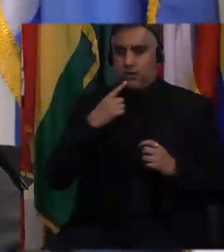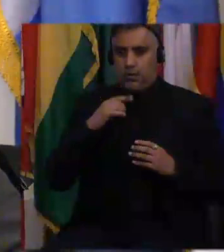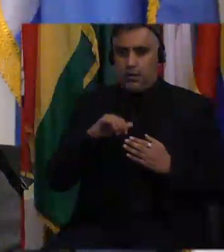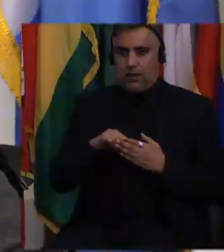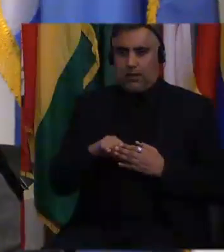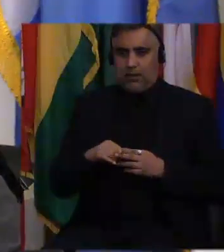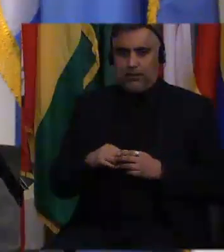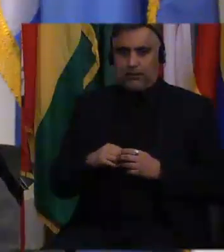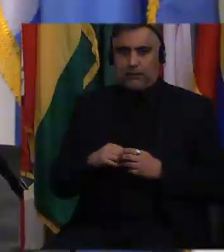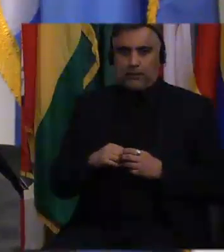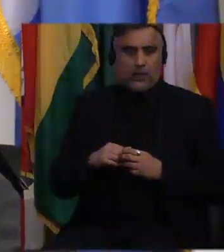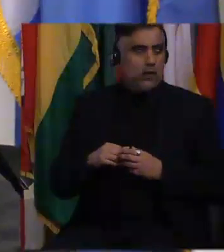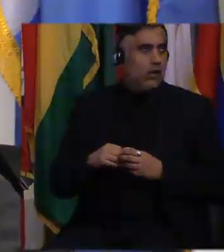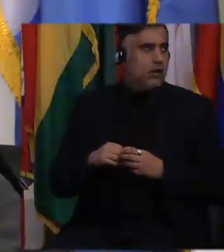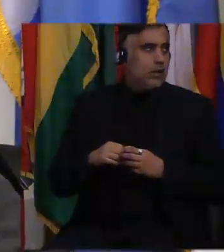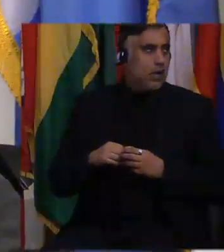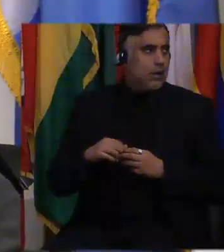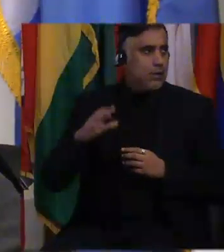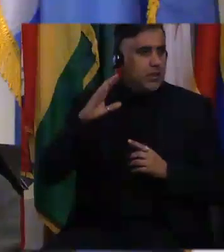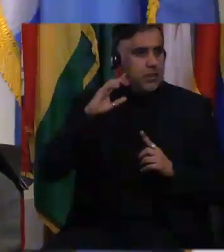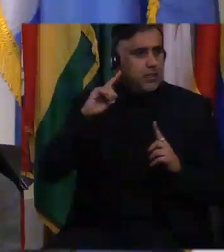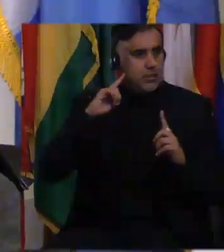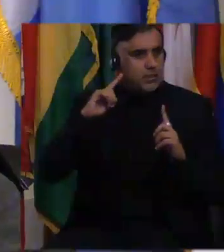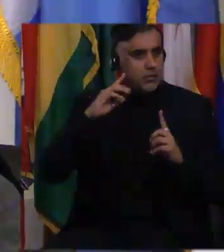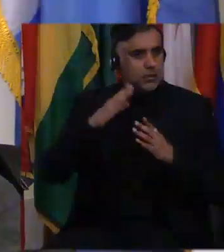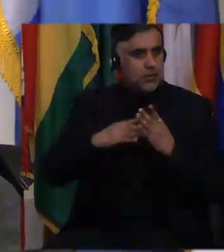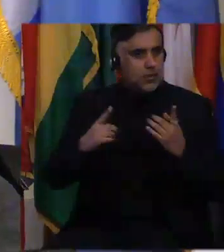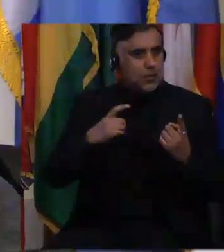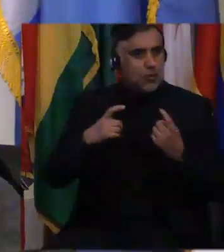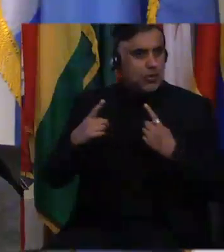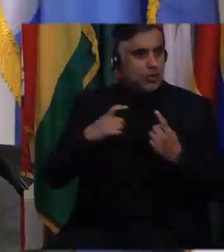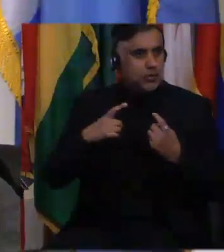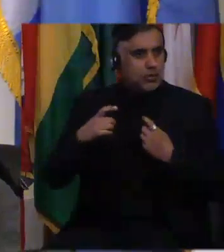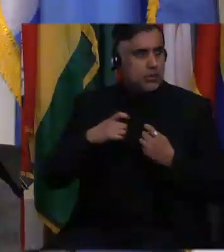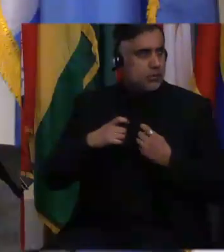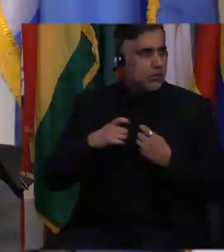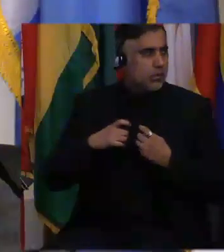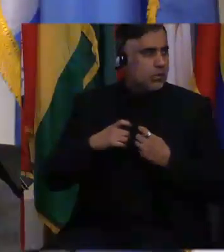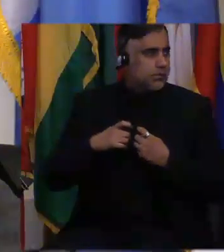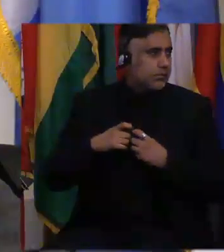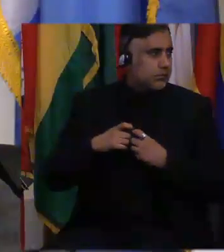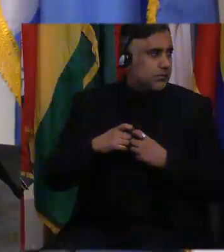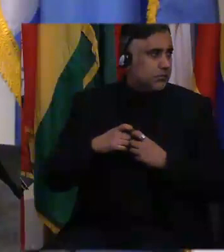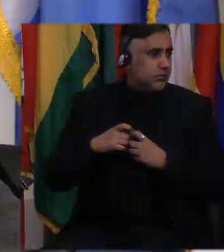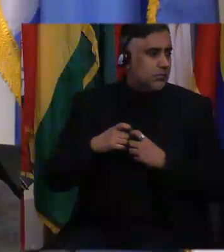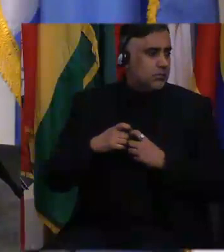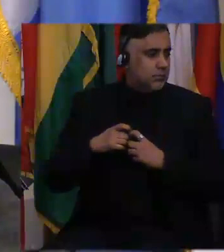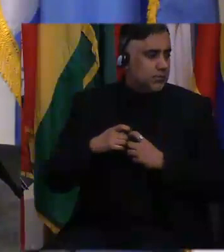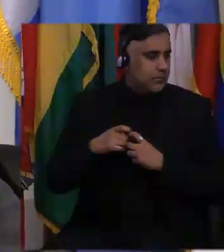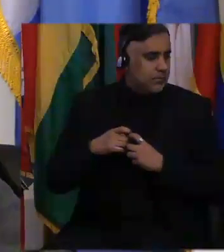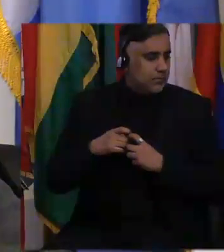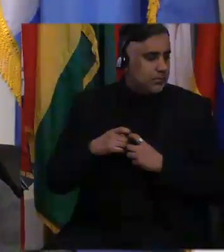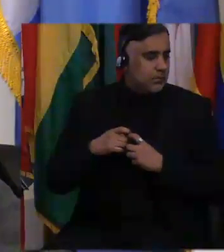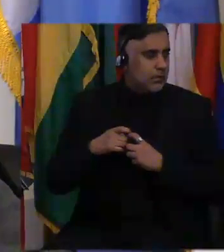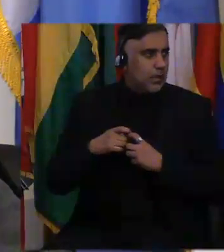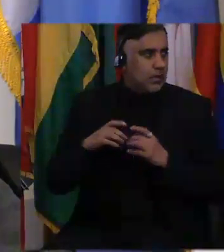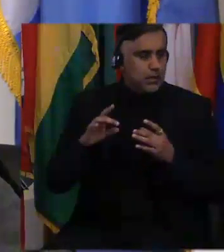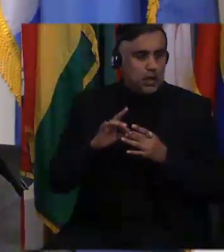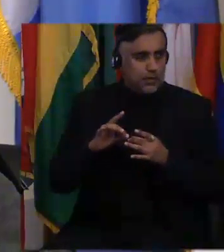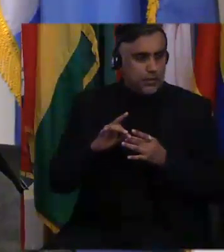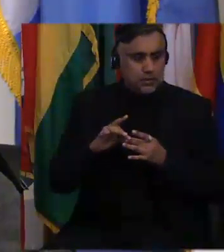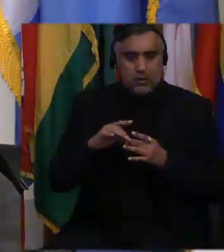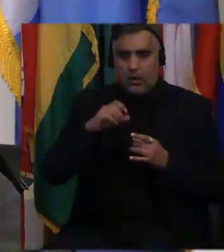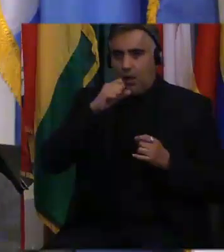that having listened to some of the questions, the last questions and the